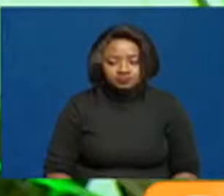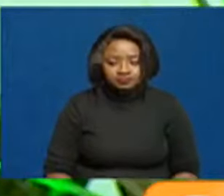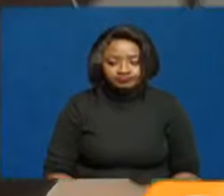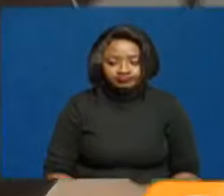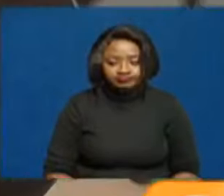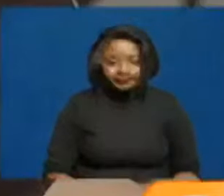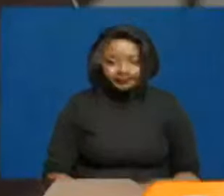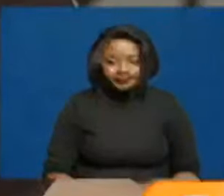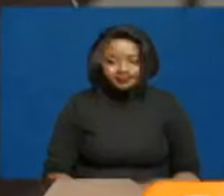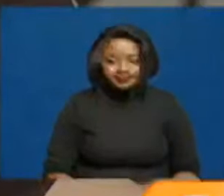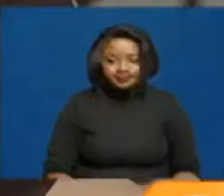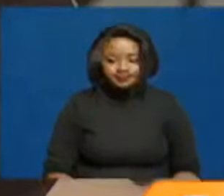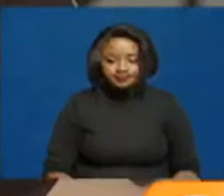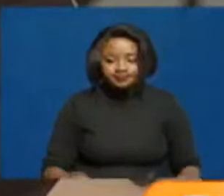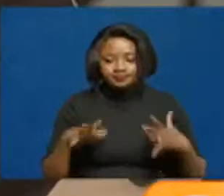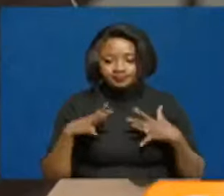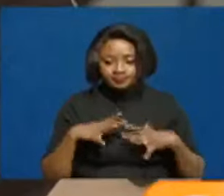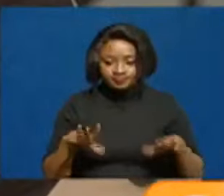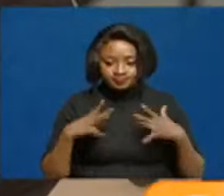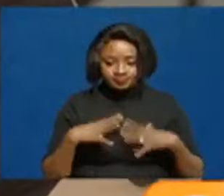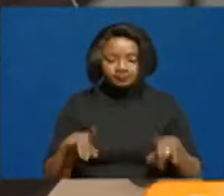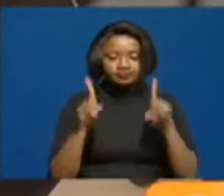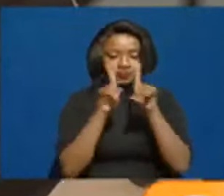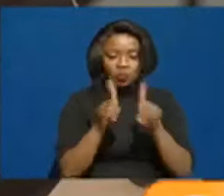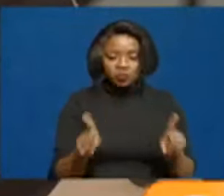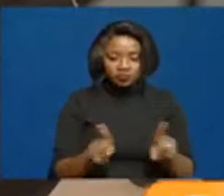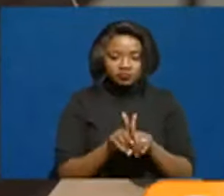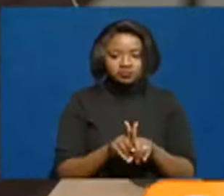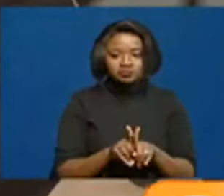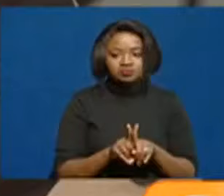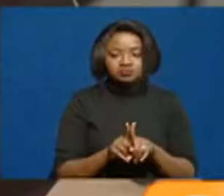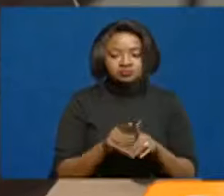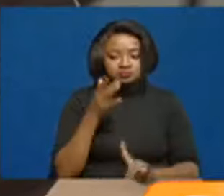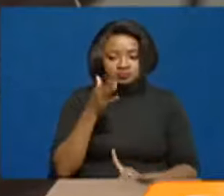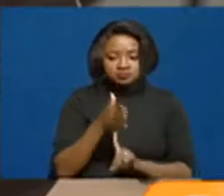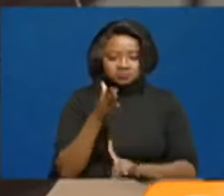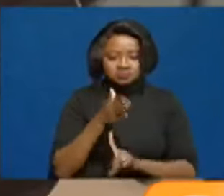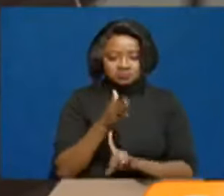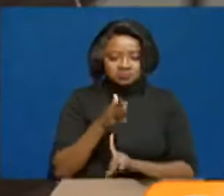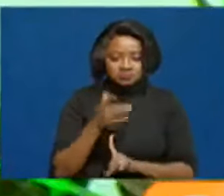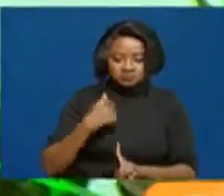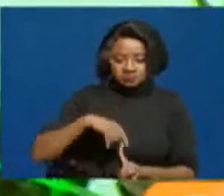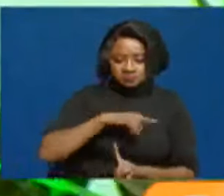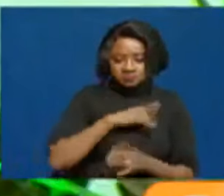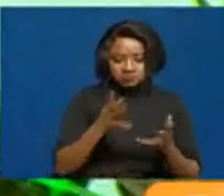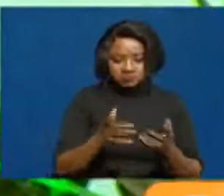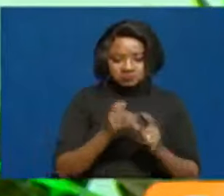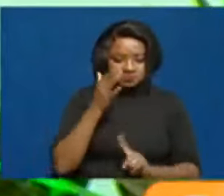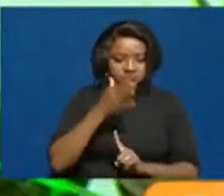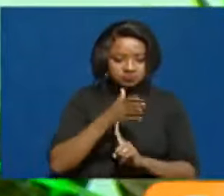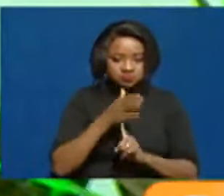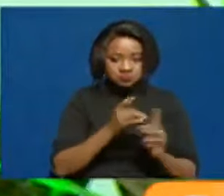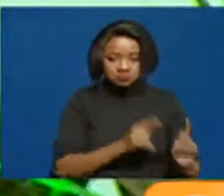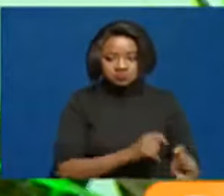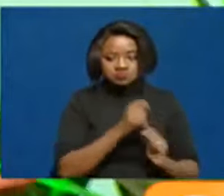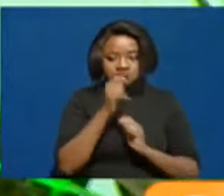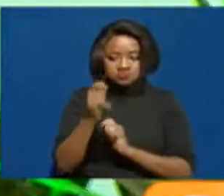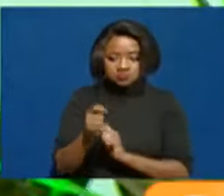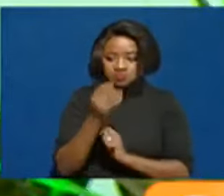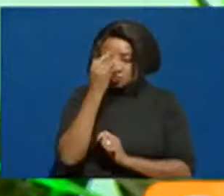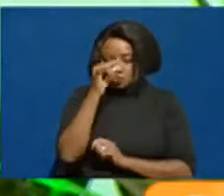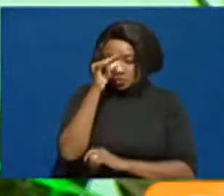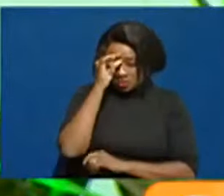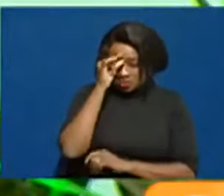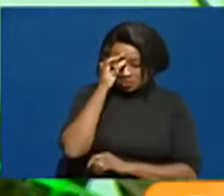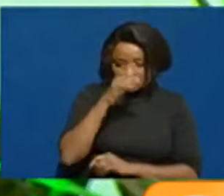waste. Yeah. People, again, the technology. We need technology transfer. I want to say, Trevor, the governor and